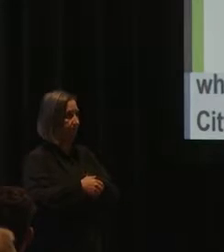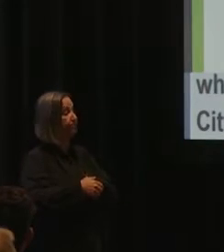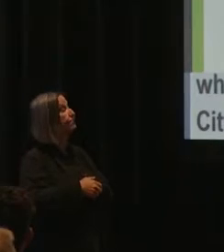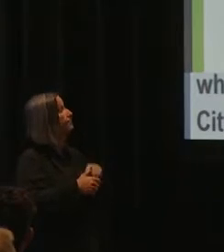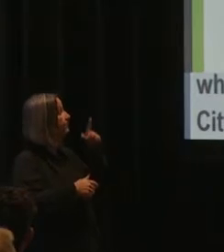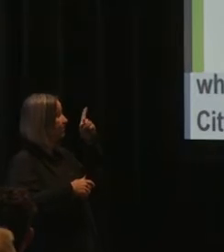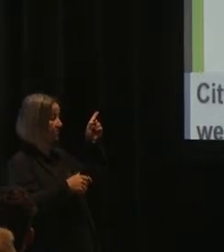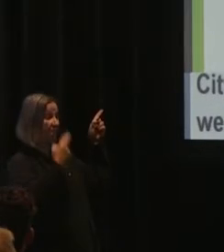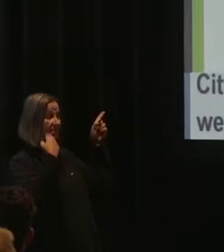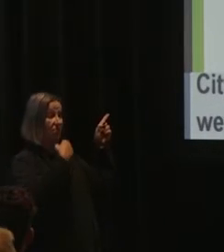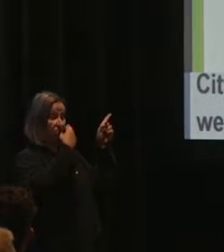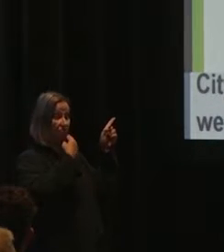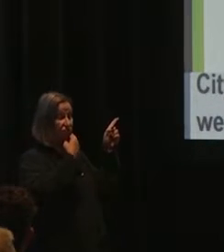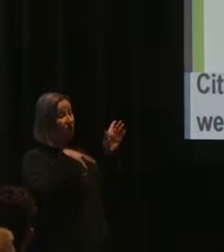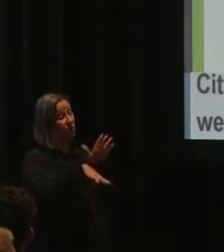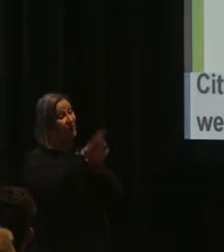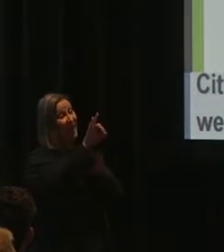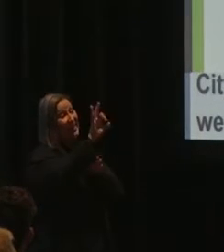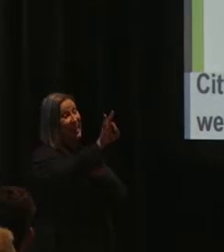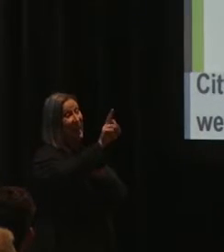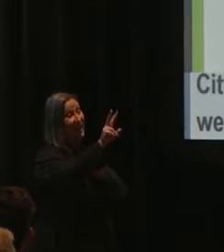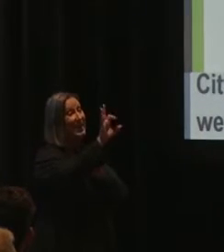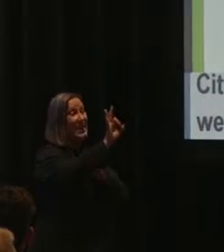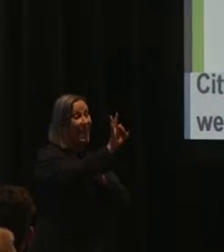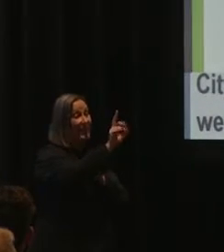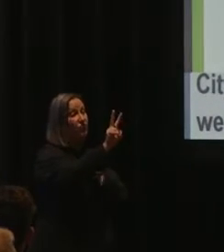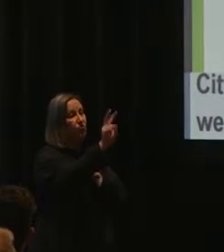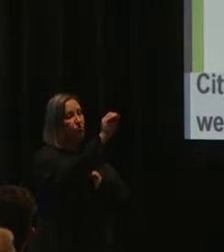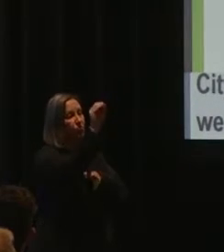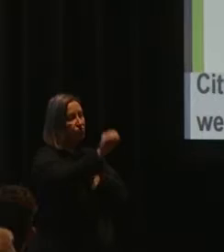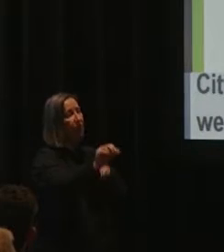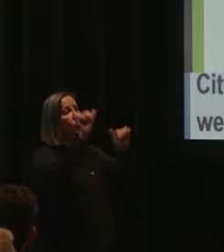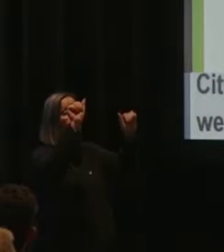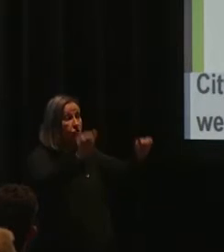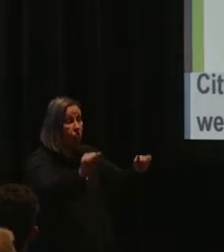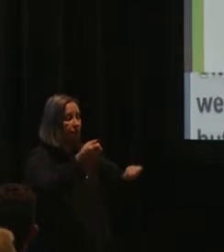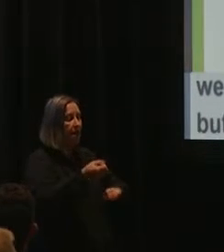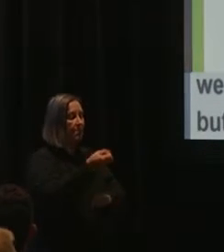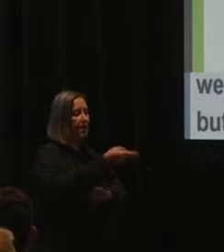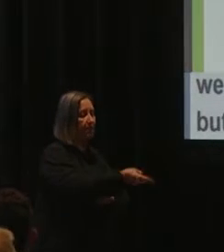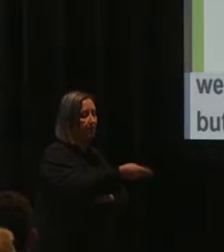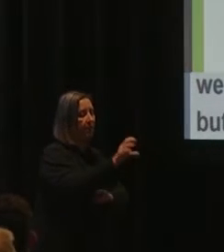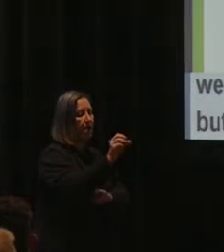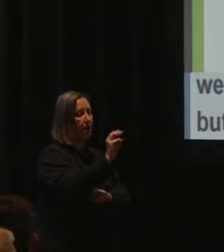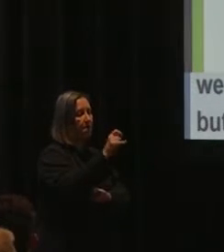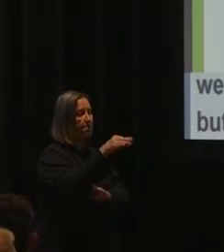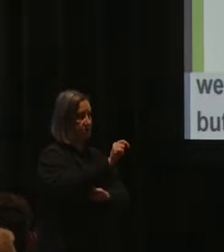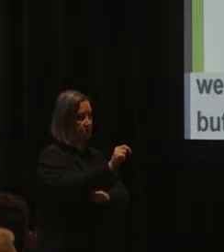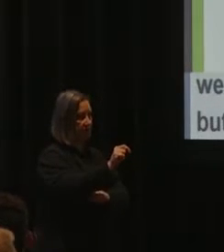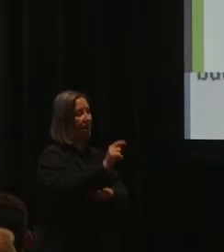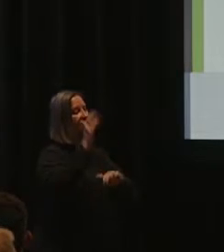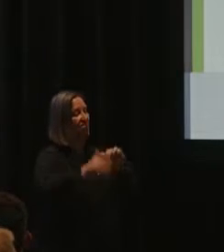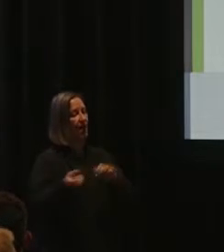found that 92% of the food could have been composted, but instead, we're throwing it away right now.